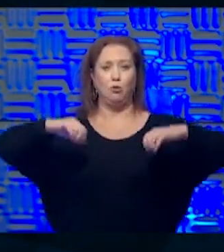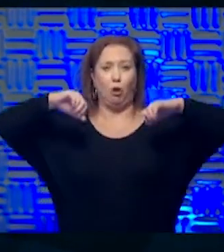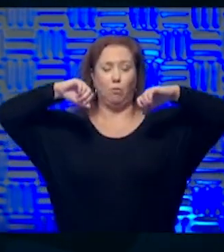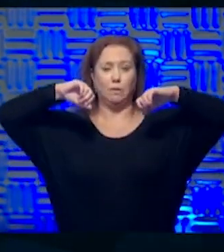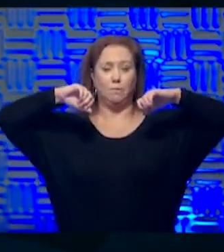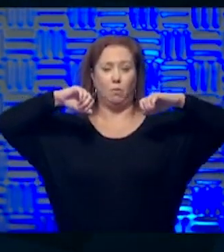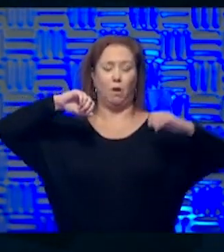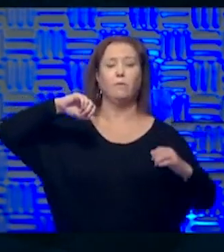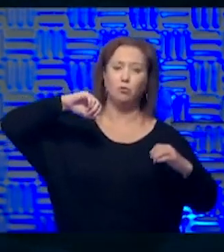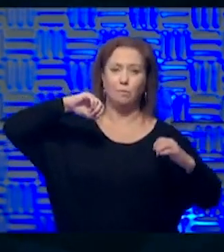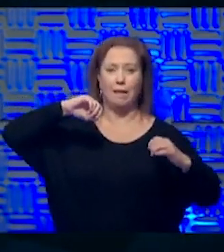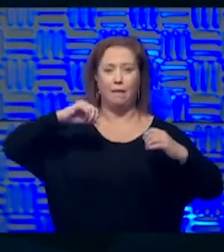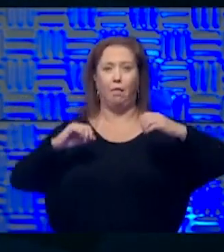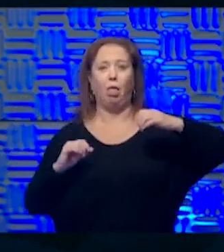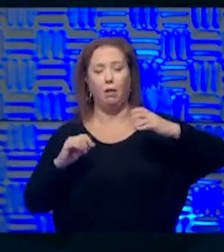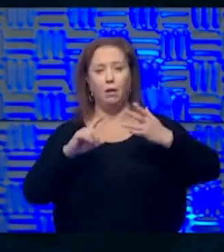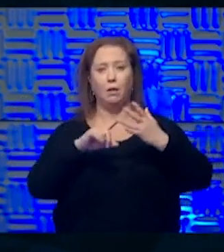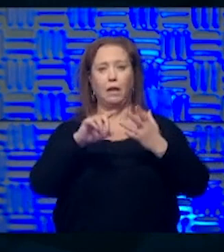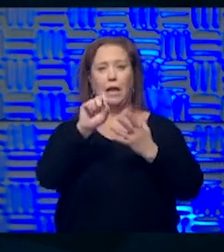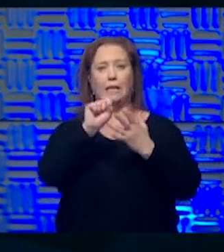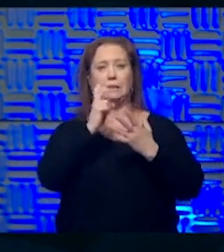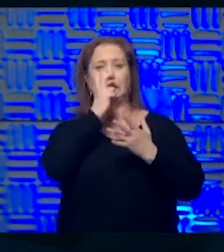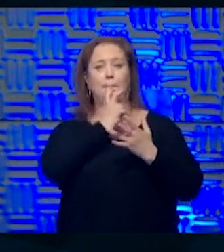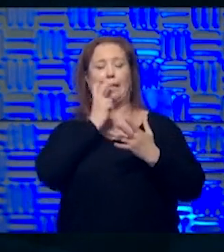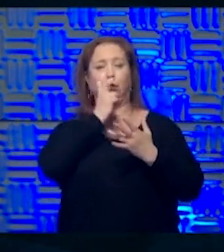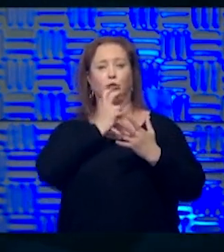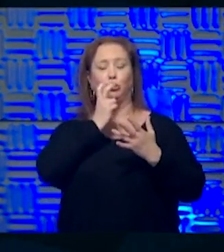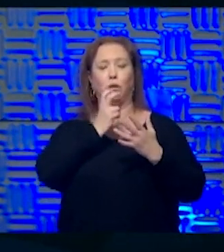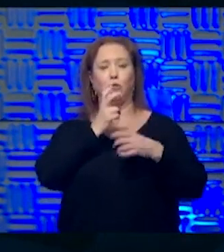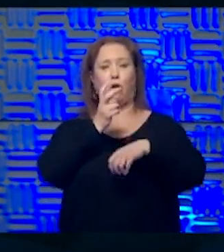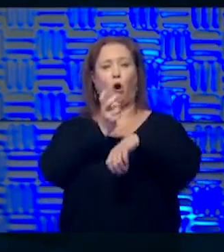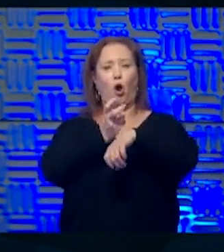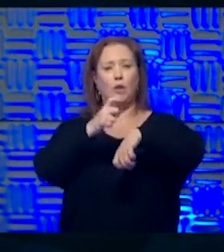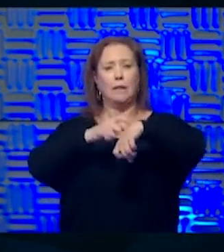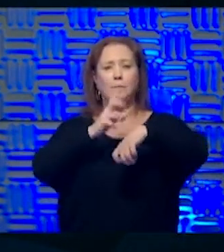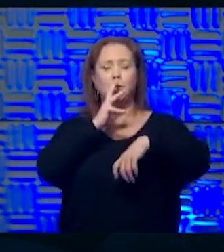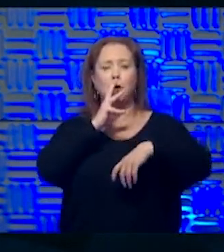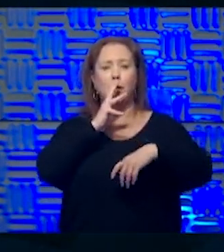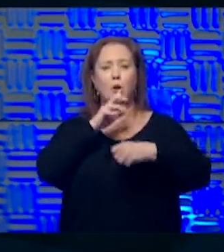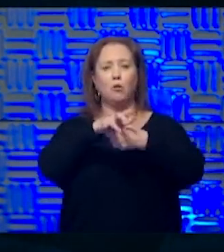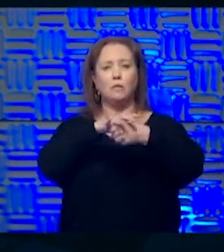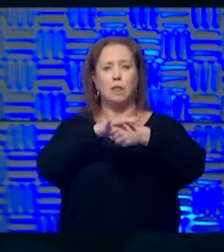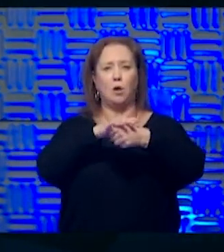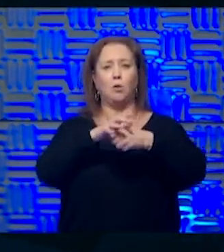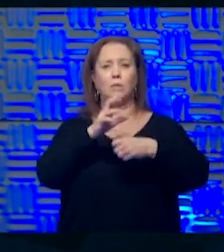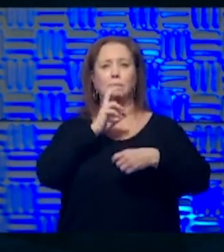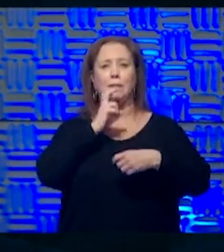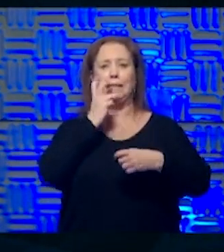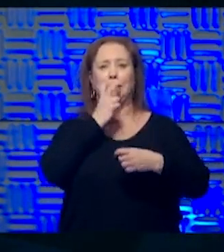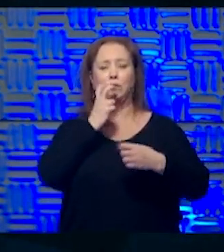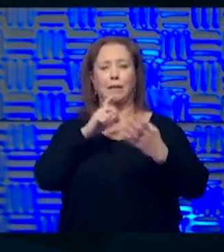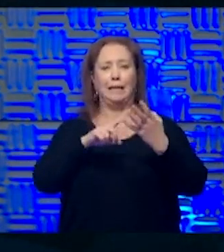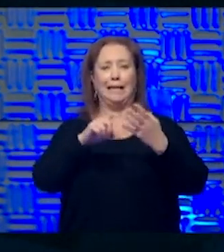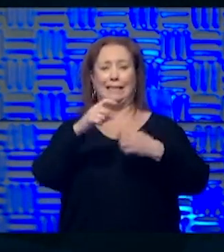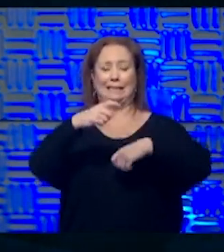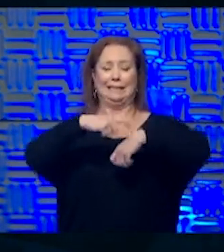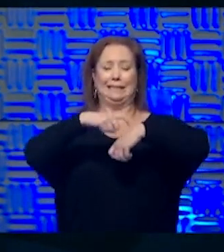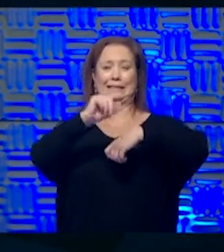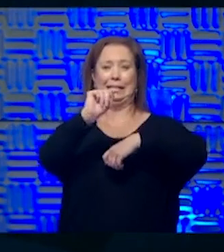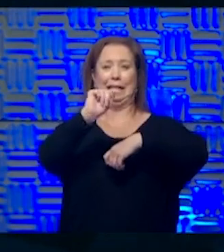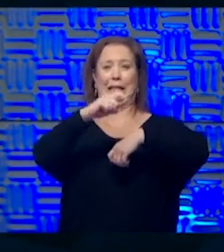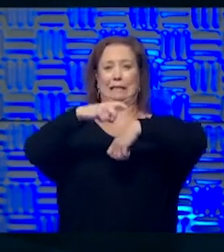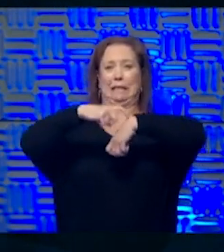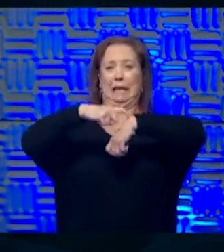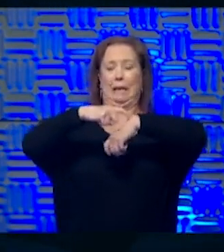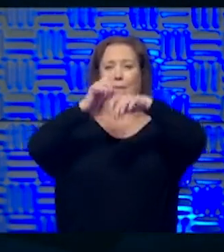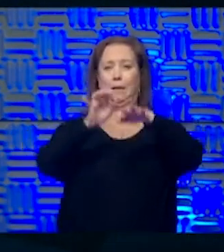one of them drift down. And then S, speech. Do they have trouble talking or do they have slurred speech? And then T is time, just emphasizing the